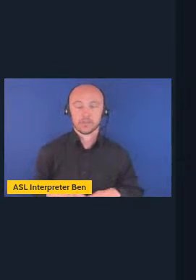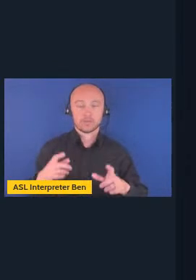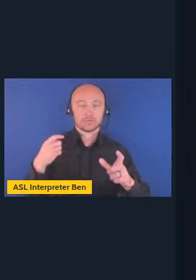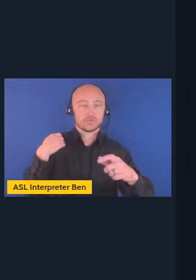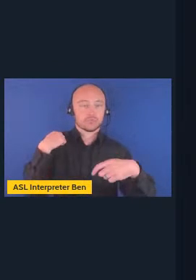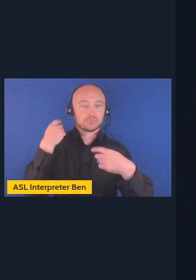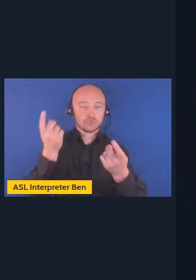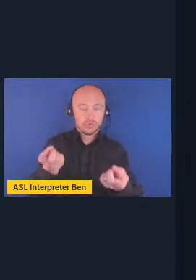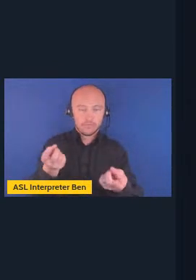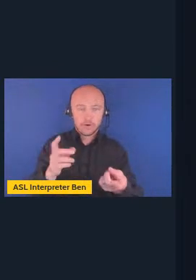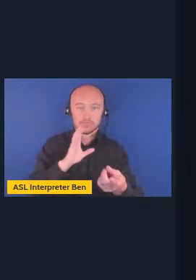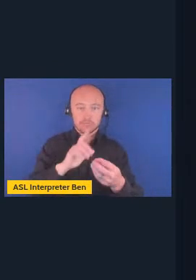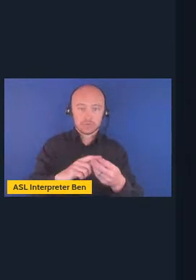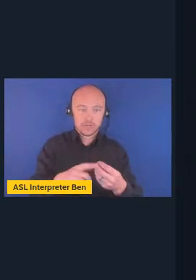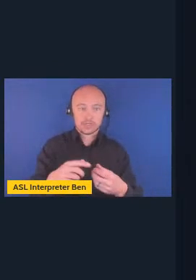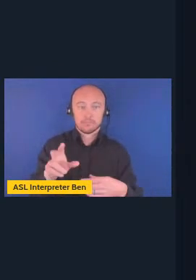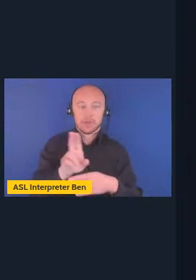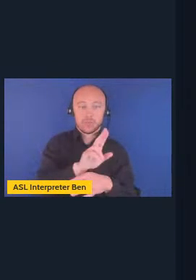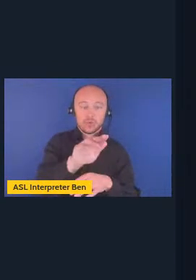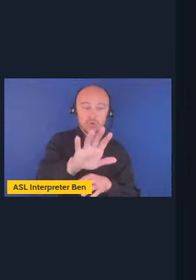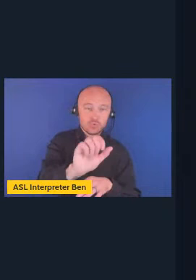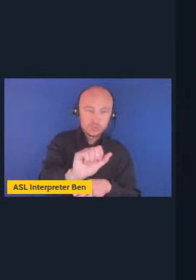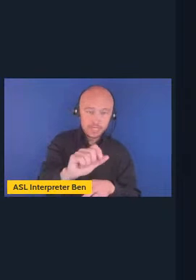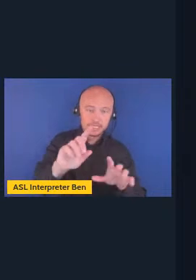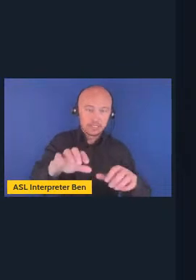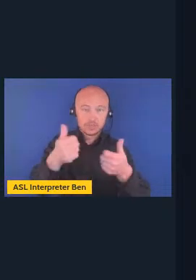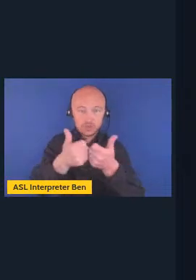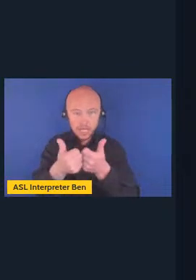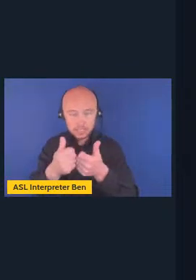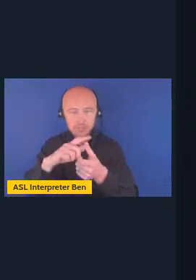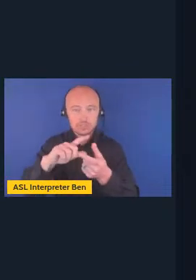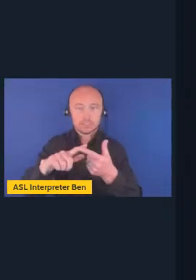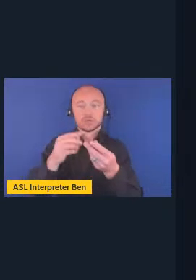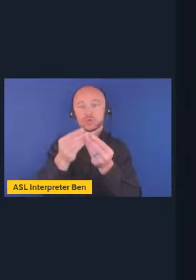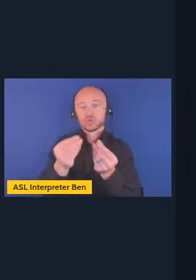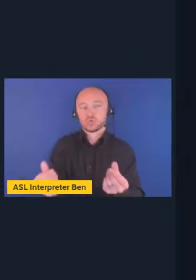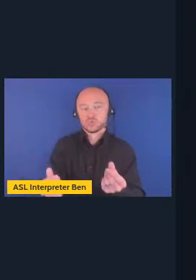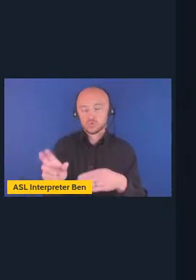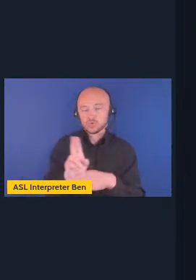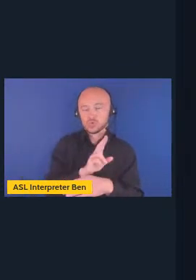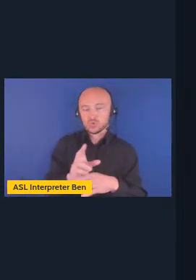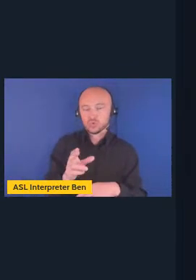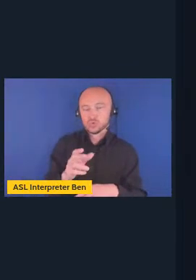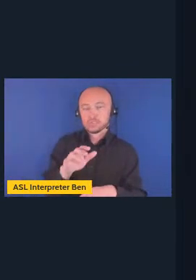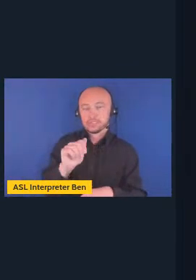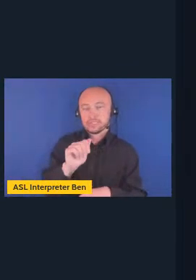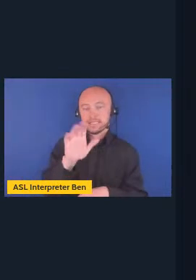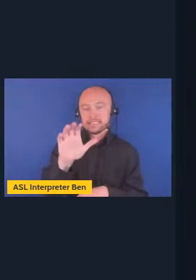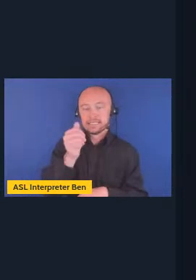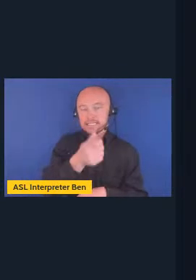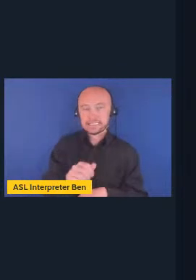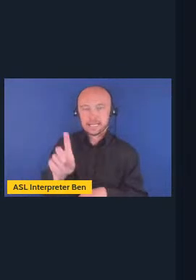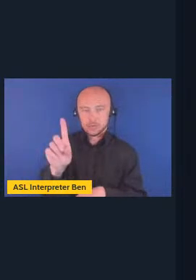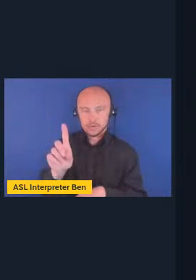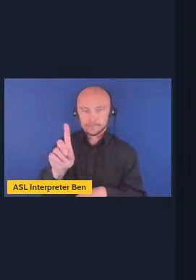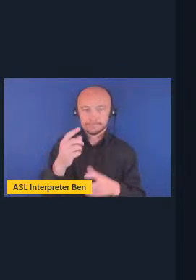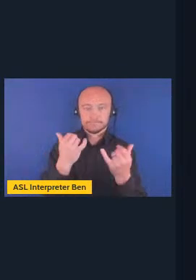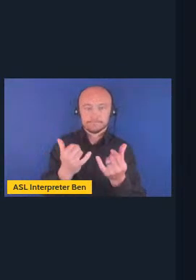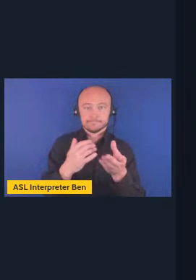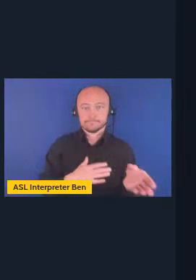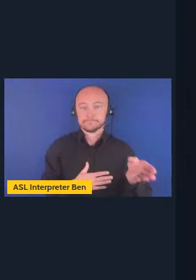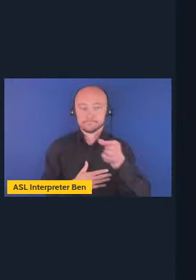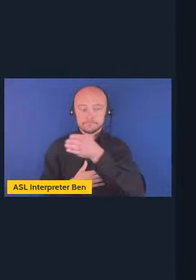talked about few use cases, challenges and the solution using Amazon ECS Anywhere. Now I will